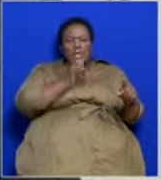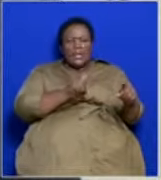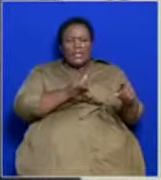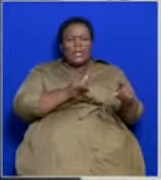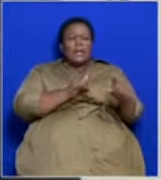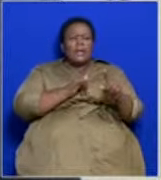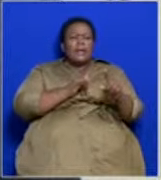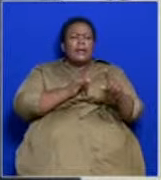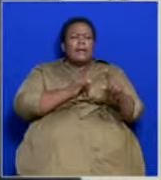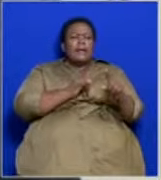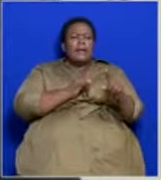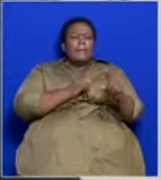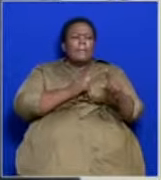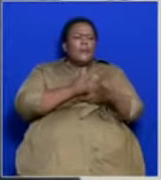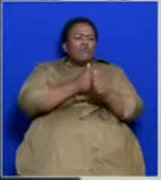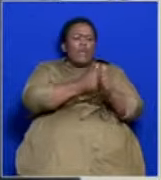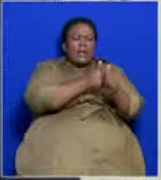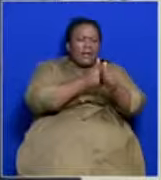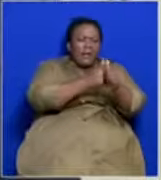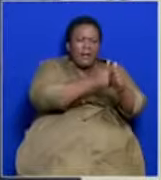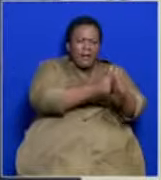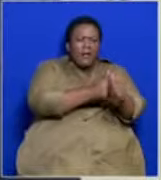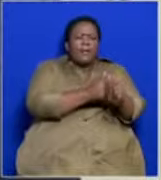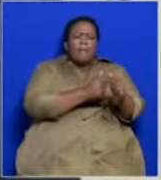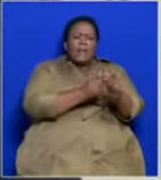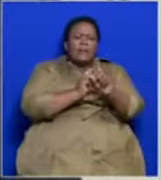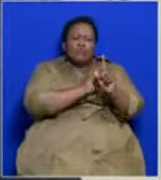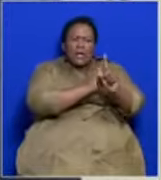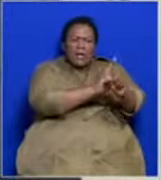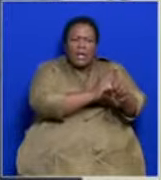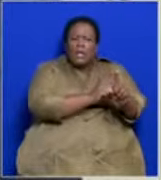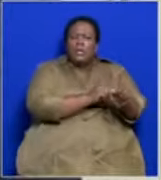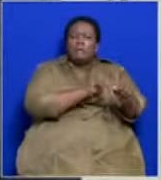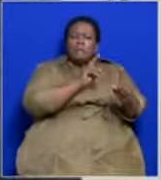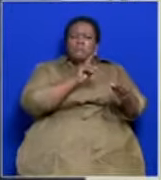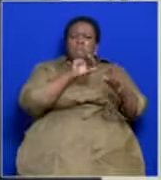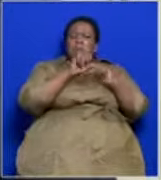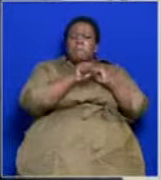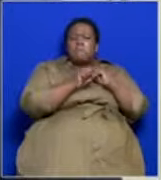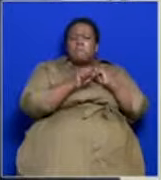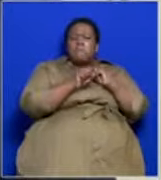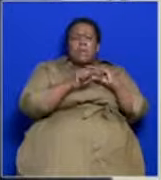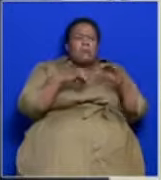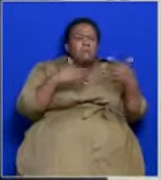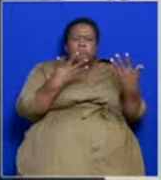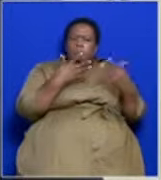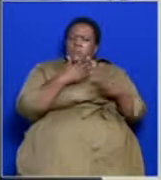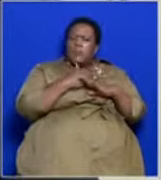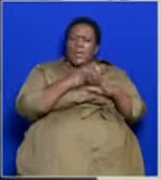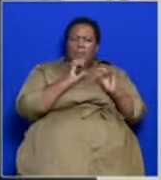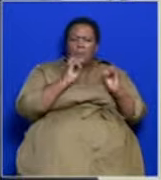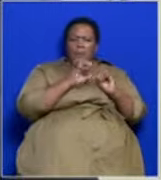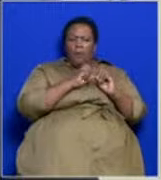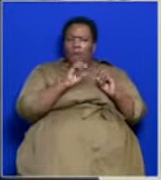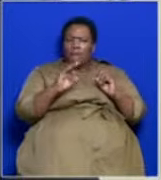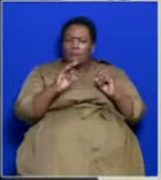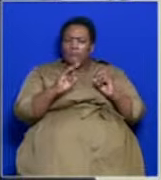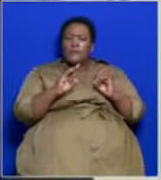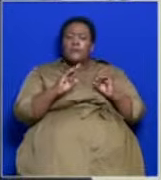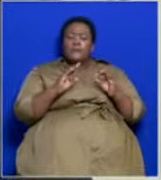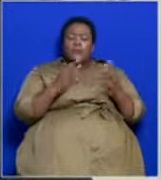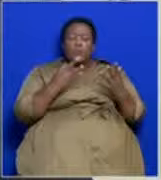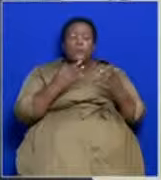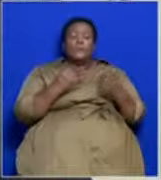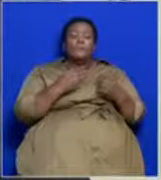the consignment was obtained and filed in the case docket, together with photographs of the truck after